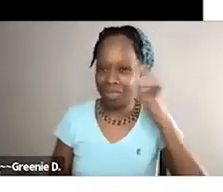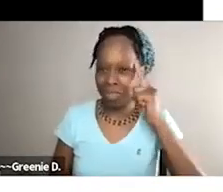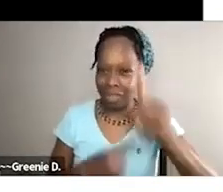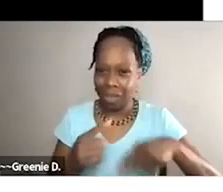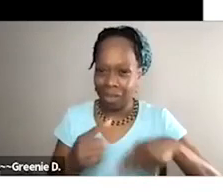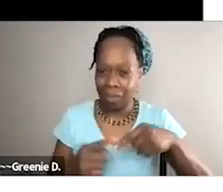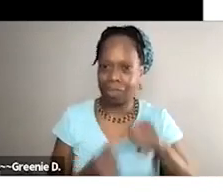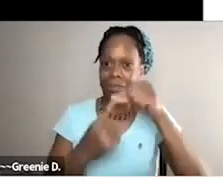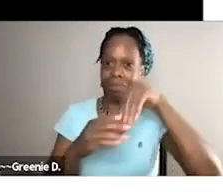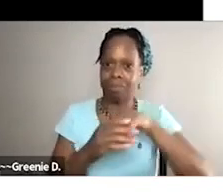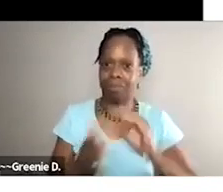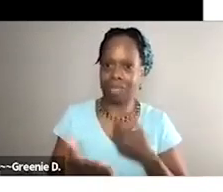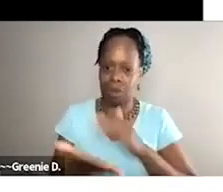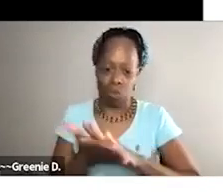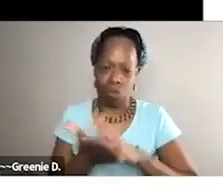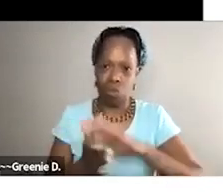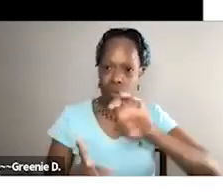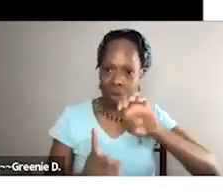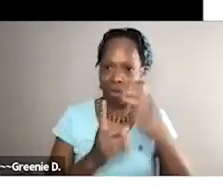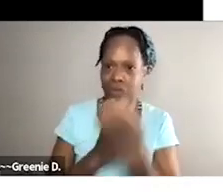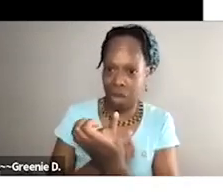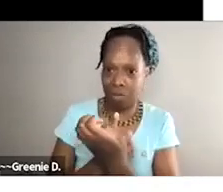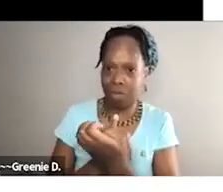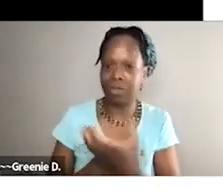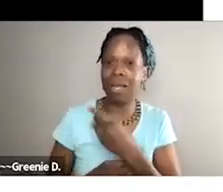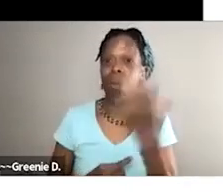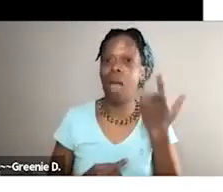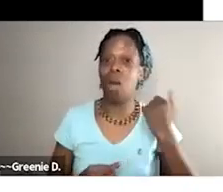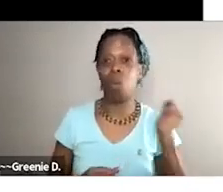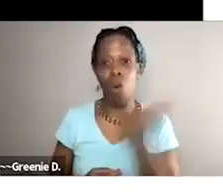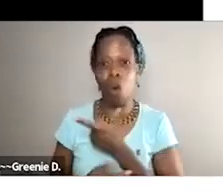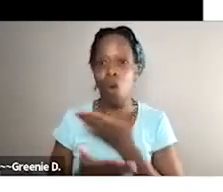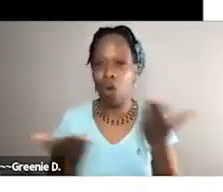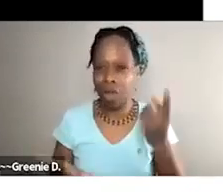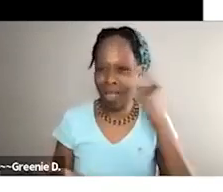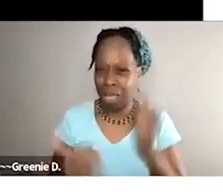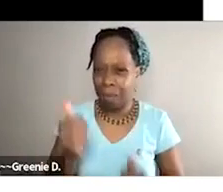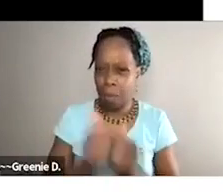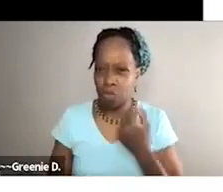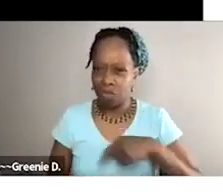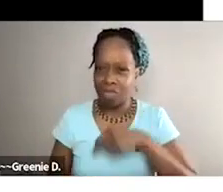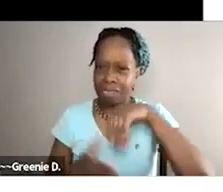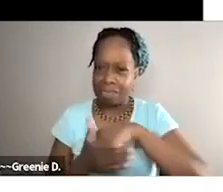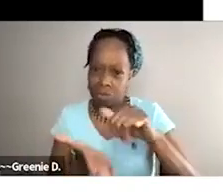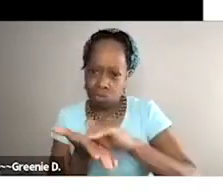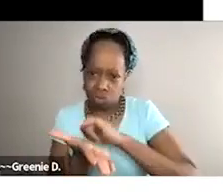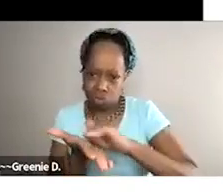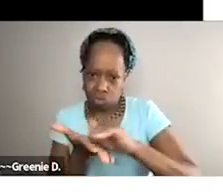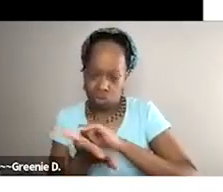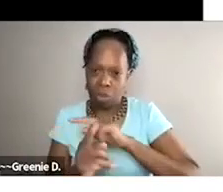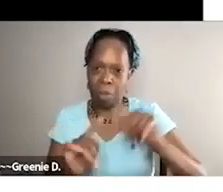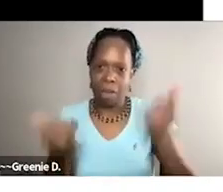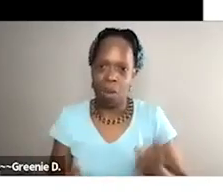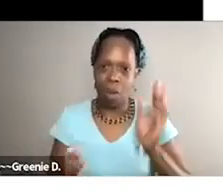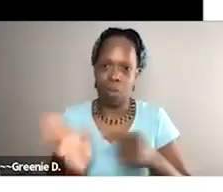But, you know, because we're all here, and I think the majority of us are based in New York City, we're actually going to show you